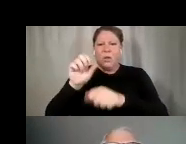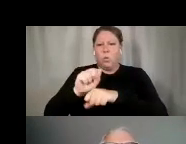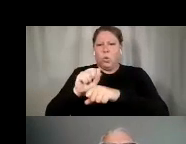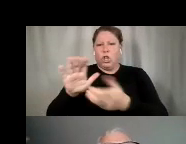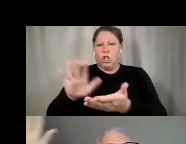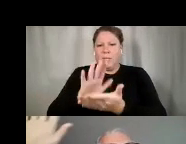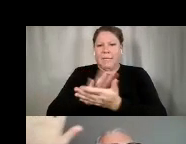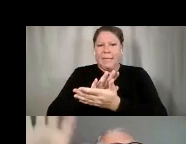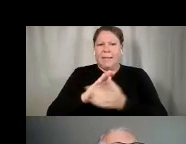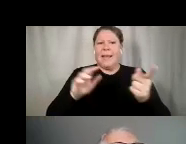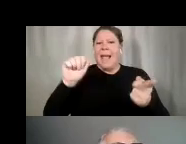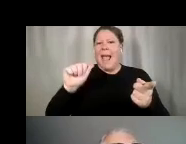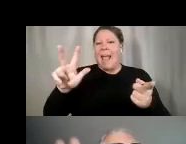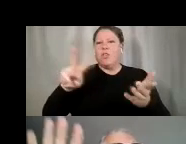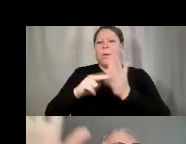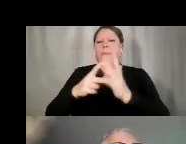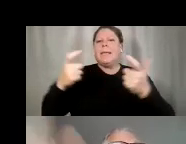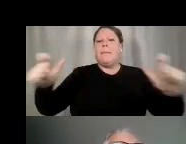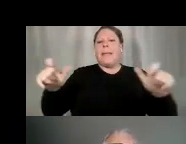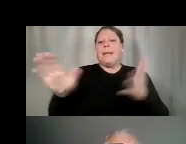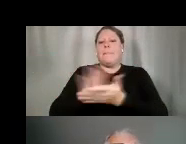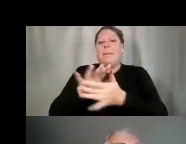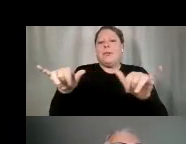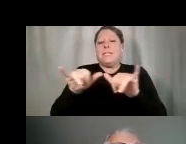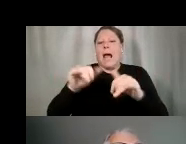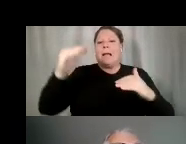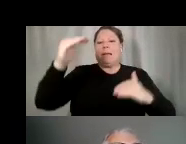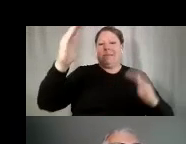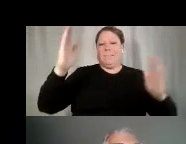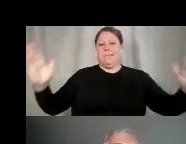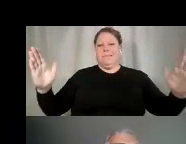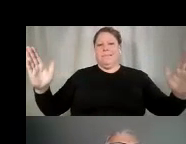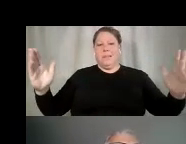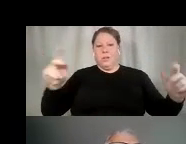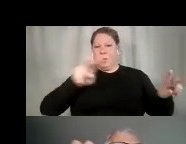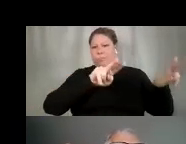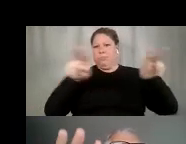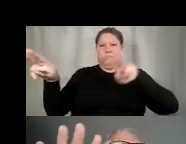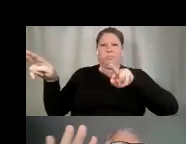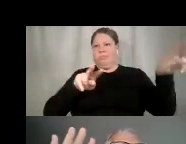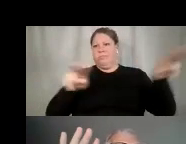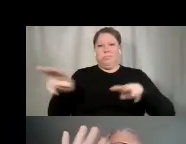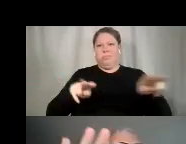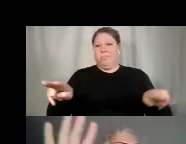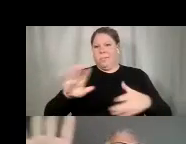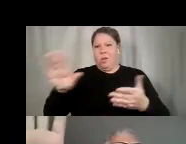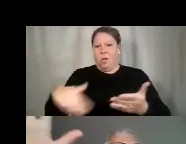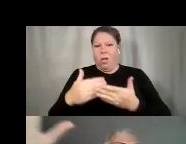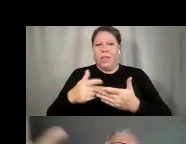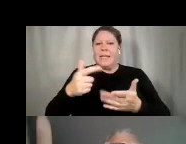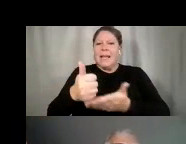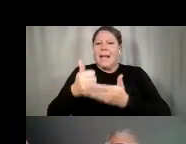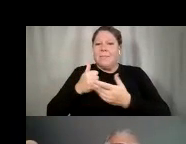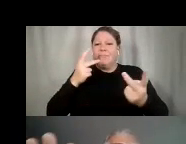piece of paper that you're writing out all your ideas so that you can see everything all at once. This really uses our visual